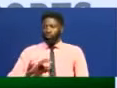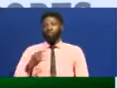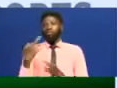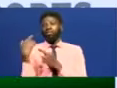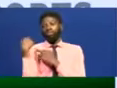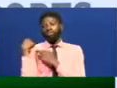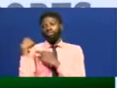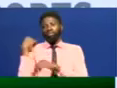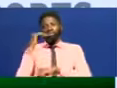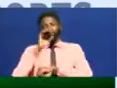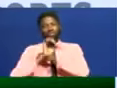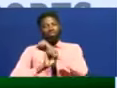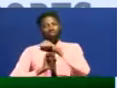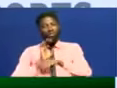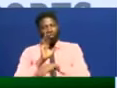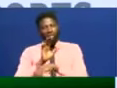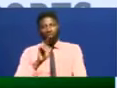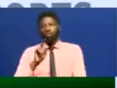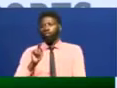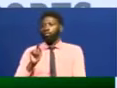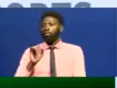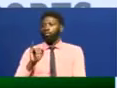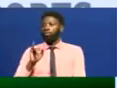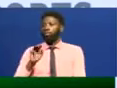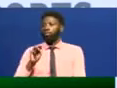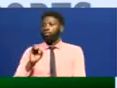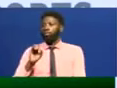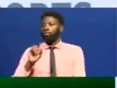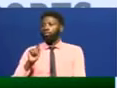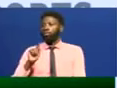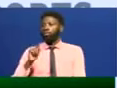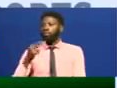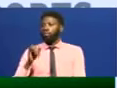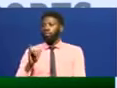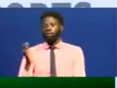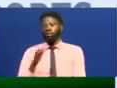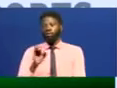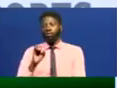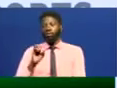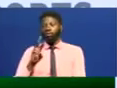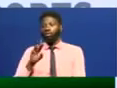cinema, and Timothy Owase here, together with his team